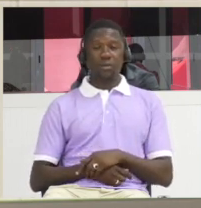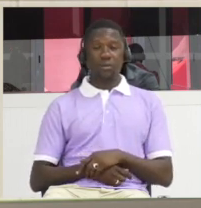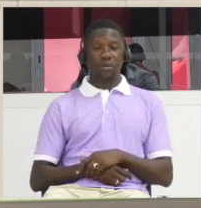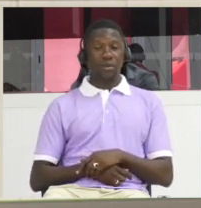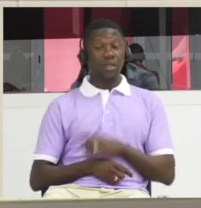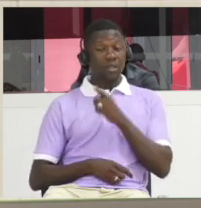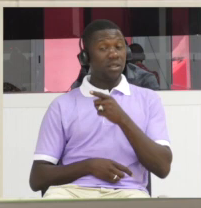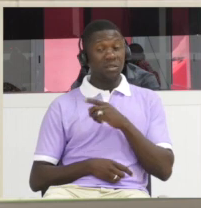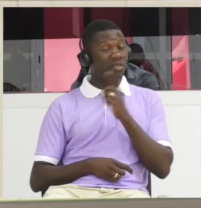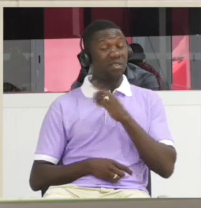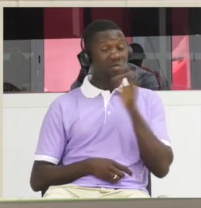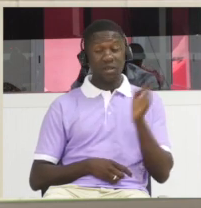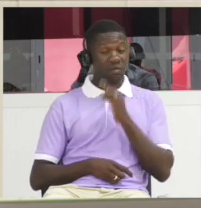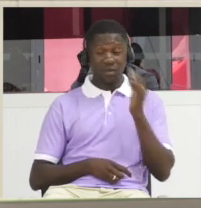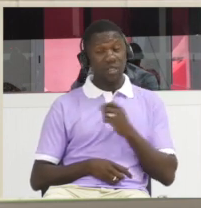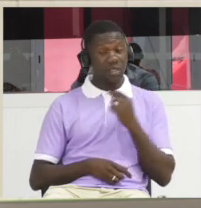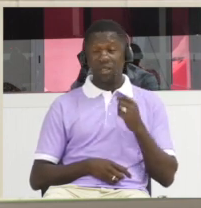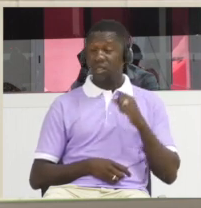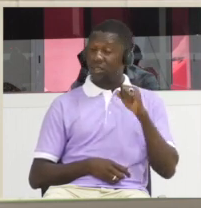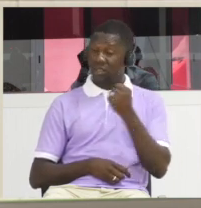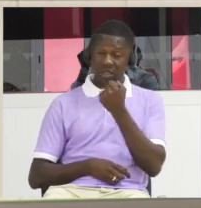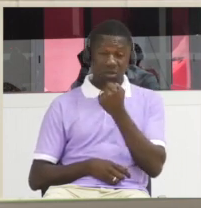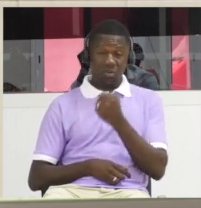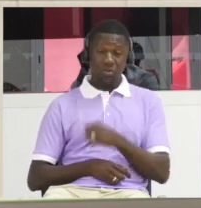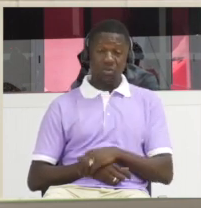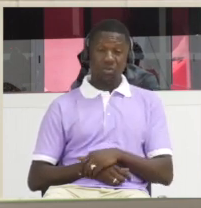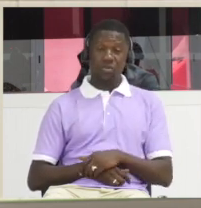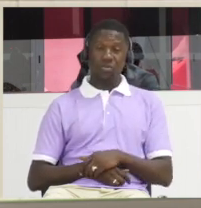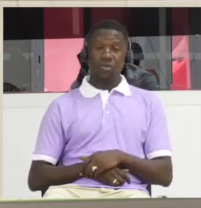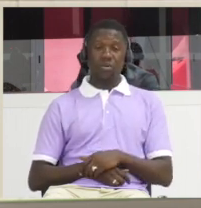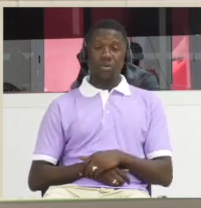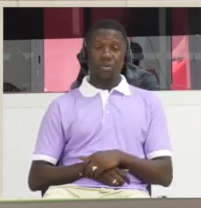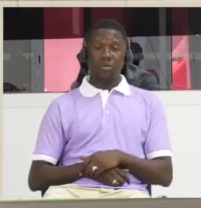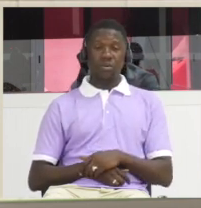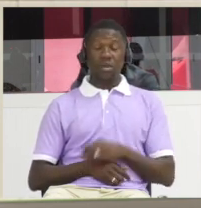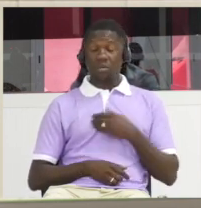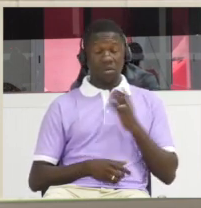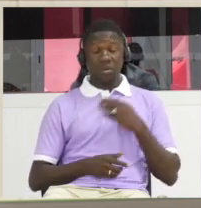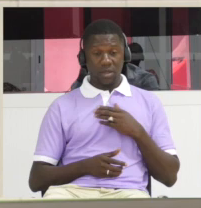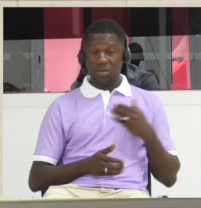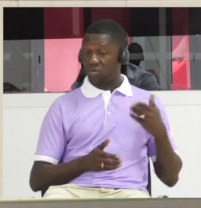that was very concerning, and they could be moving over to Banjul.